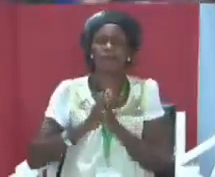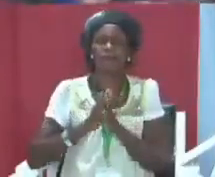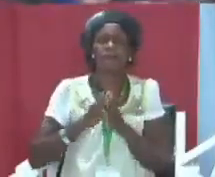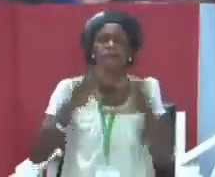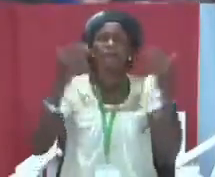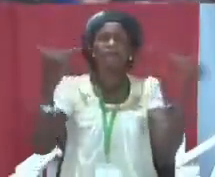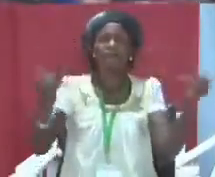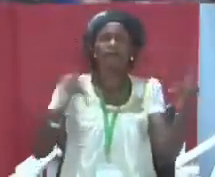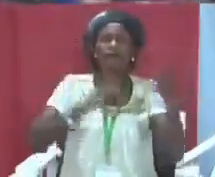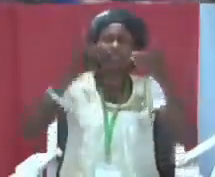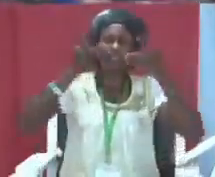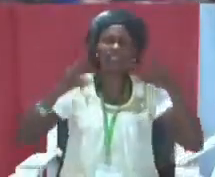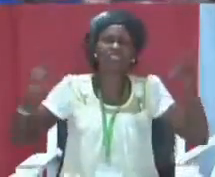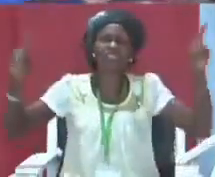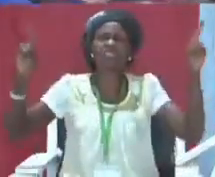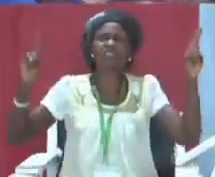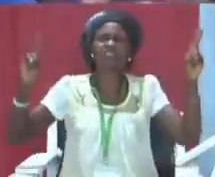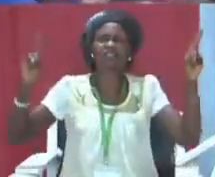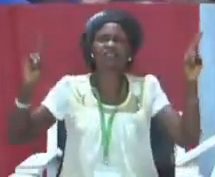Now I decree,